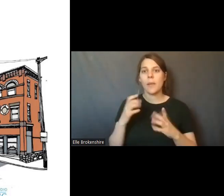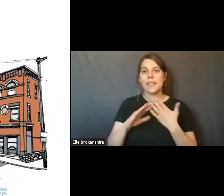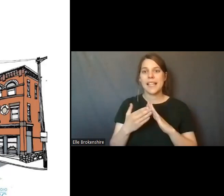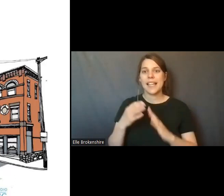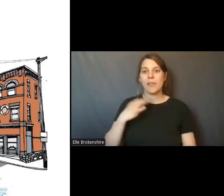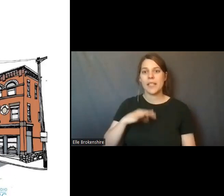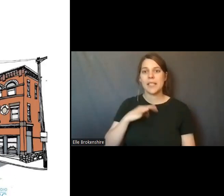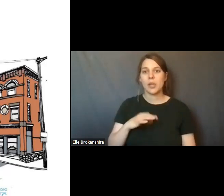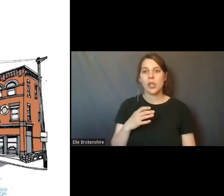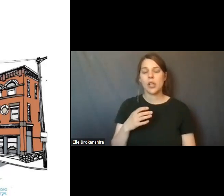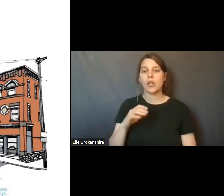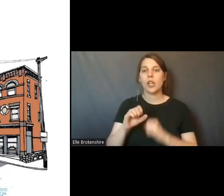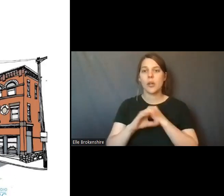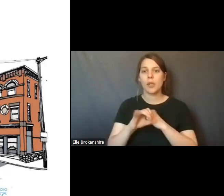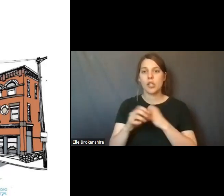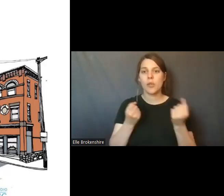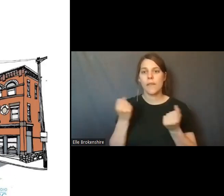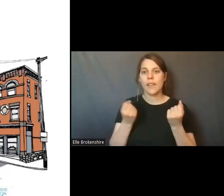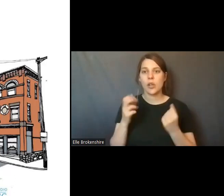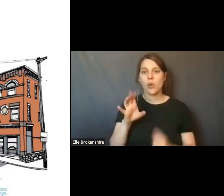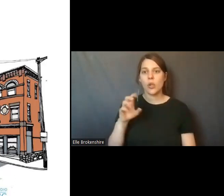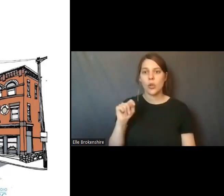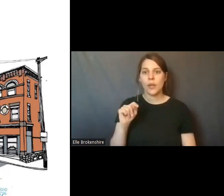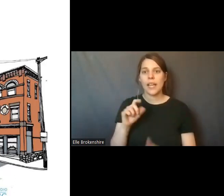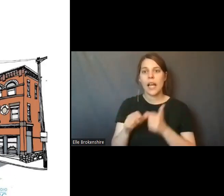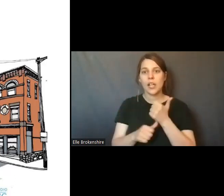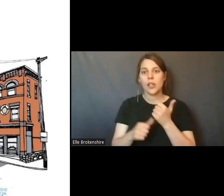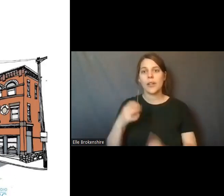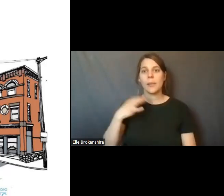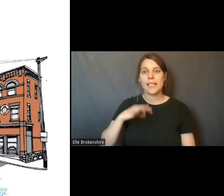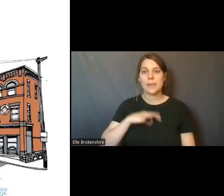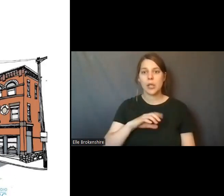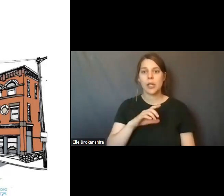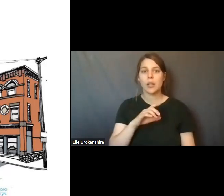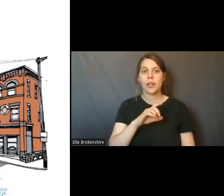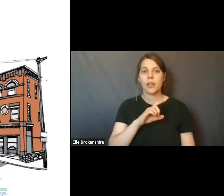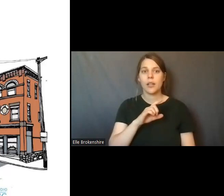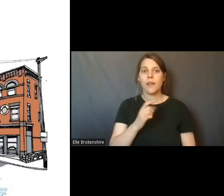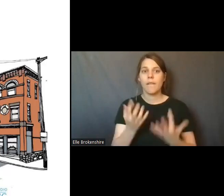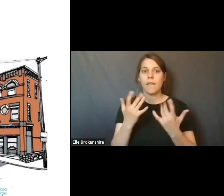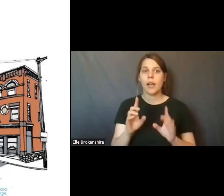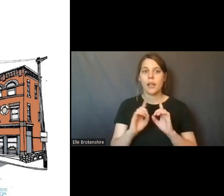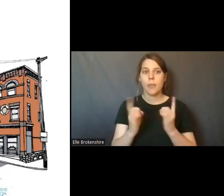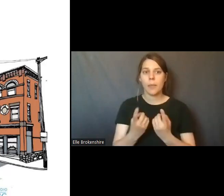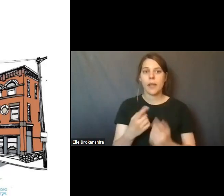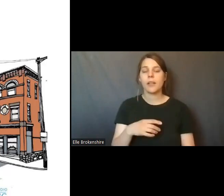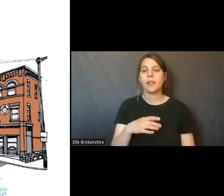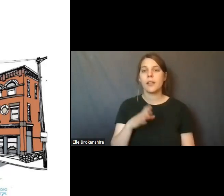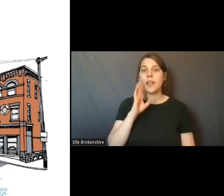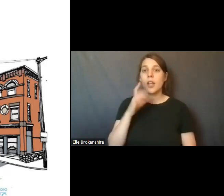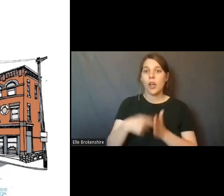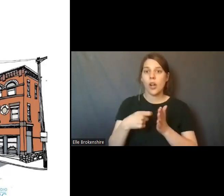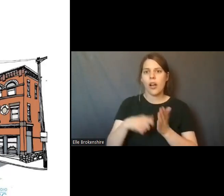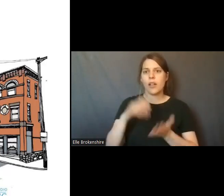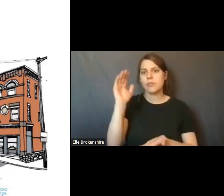unit under the Pittsburgh Police Department. This way, the project will keep its costs low and provide the first floor public